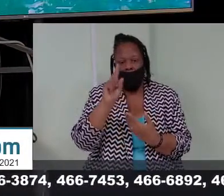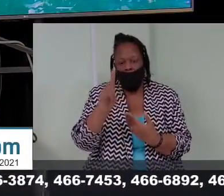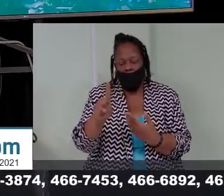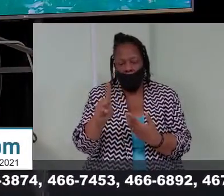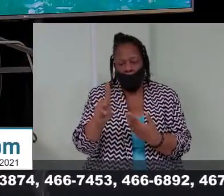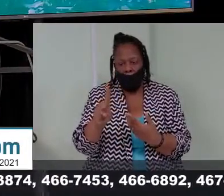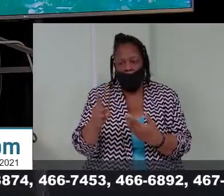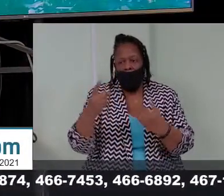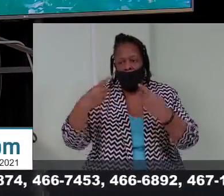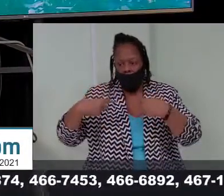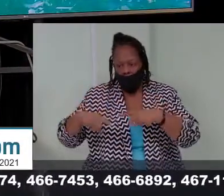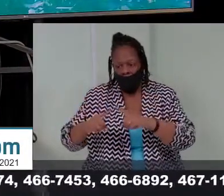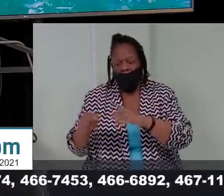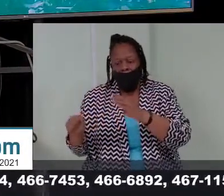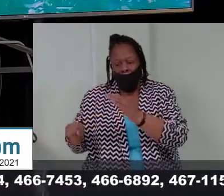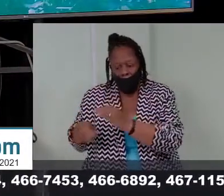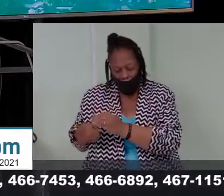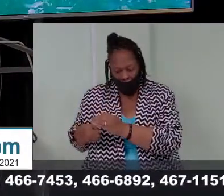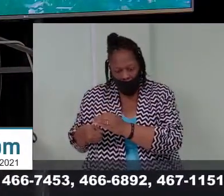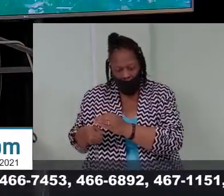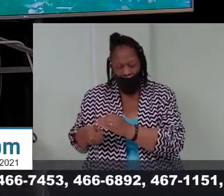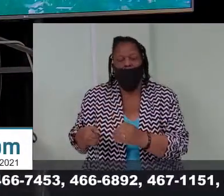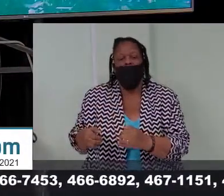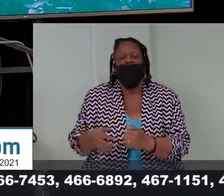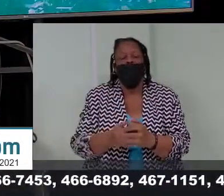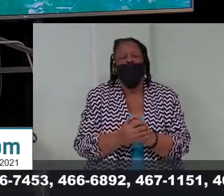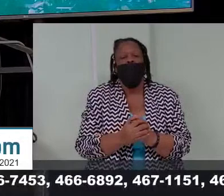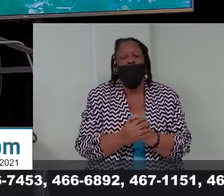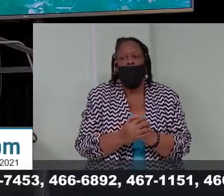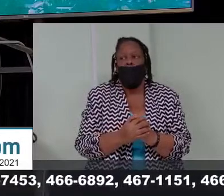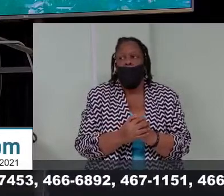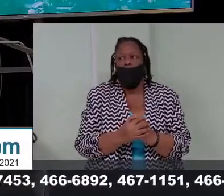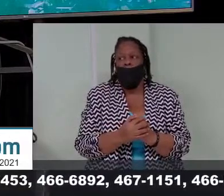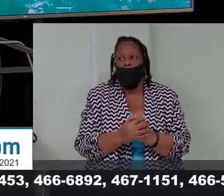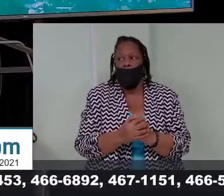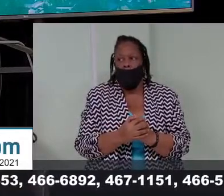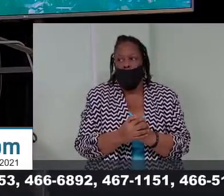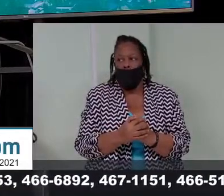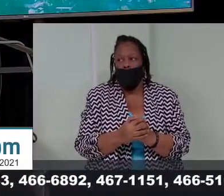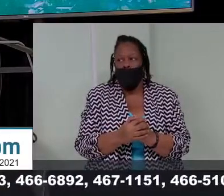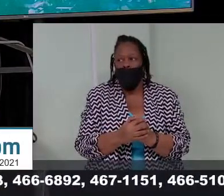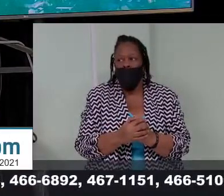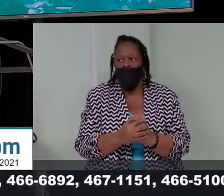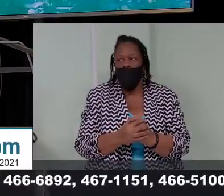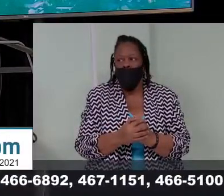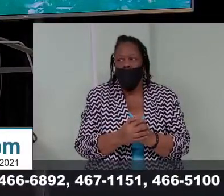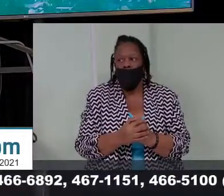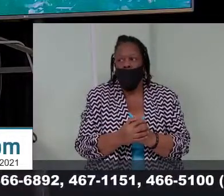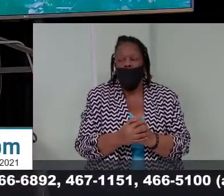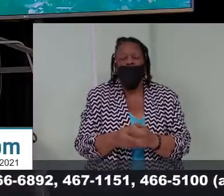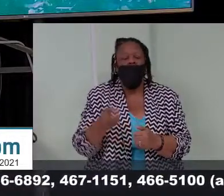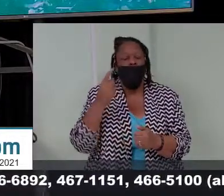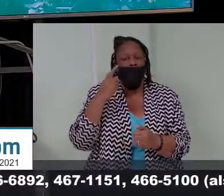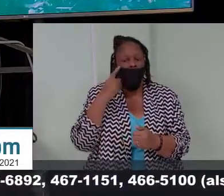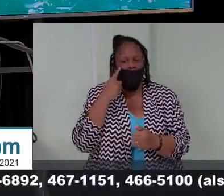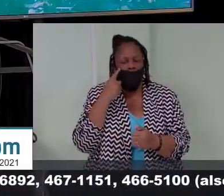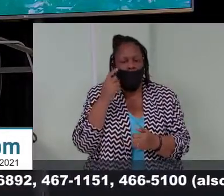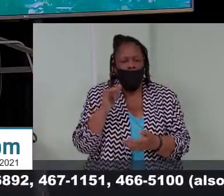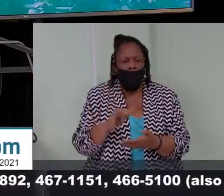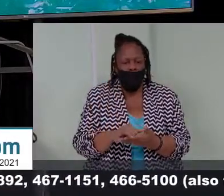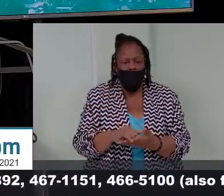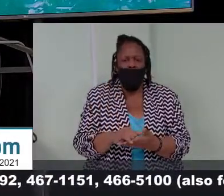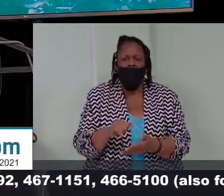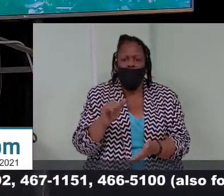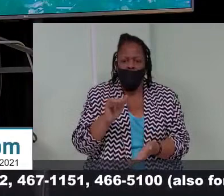required by our protocols at one of these approved facilities. The investigation revealed that on that same